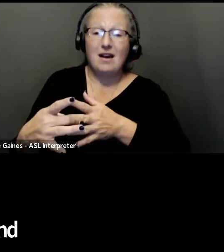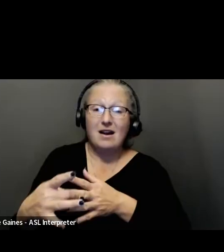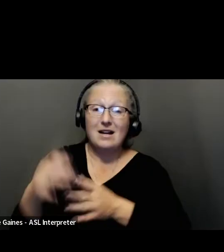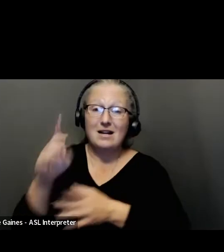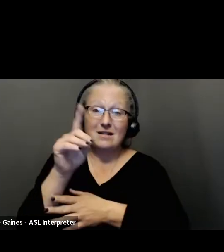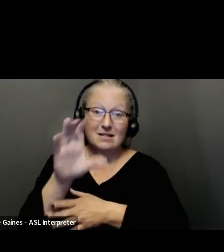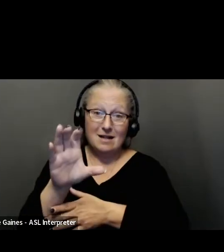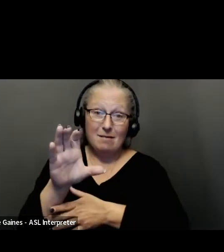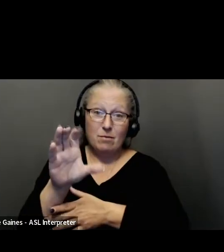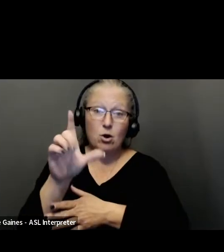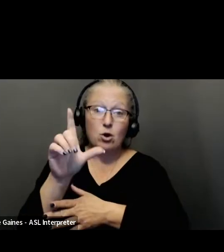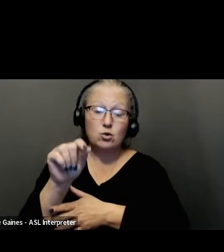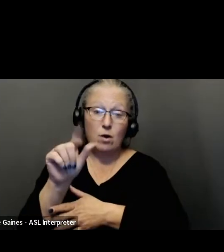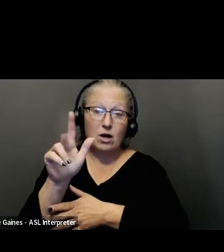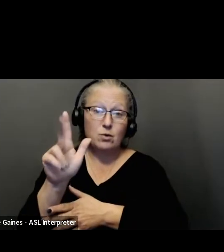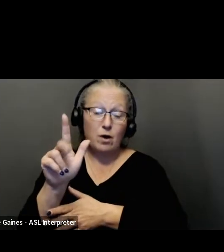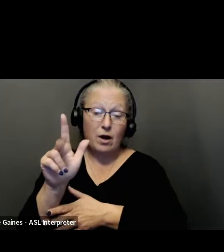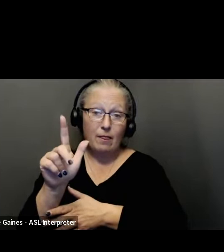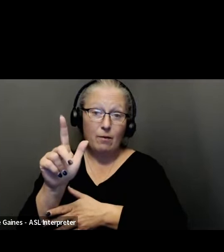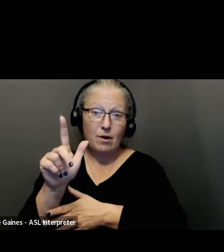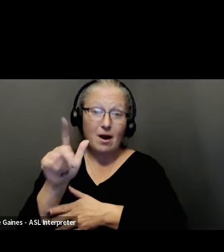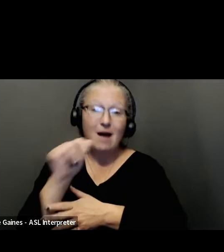December 2023